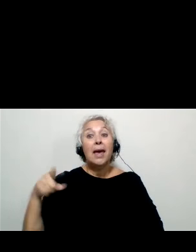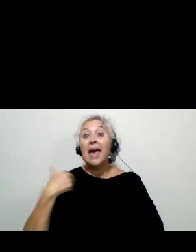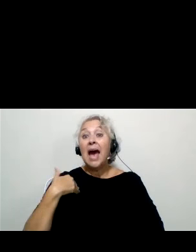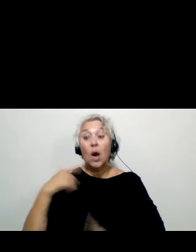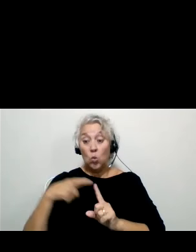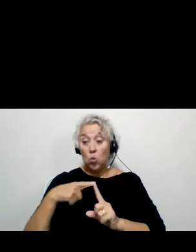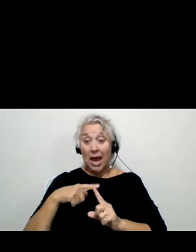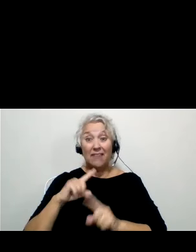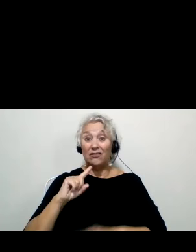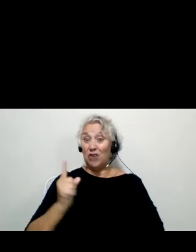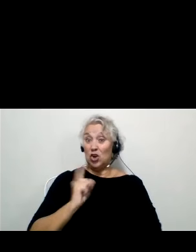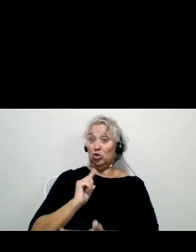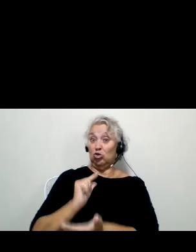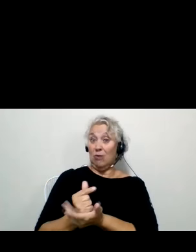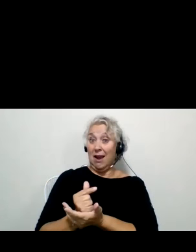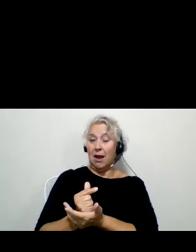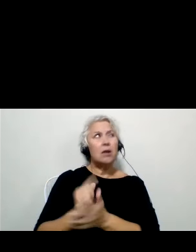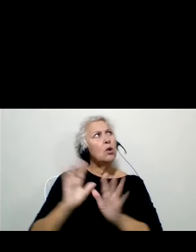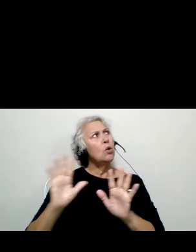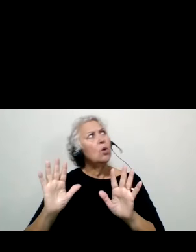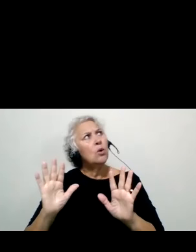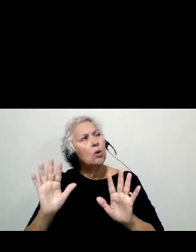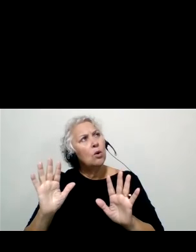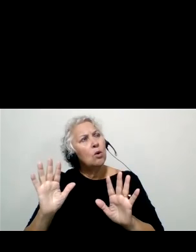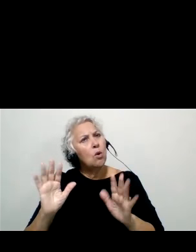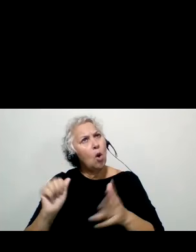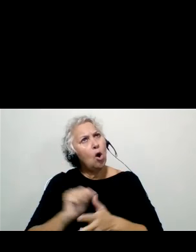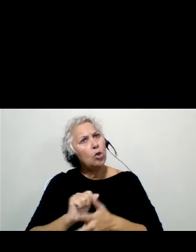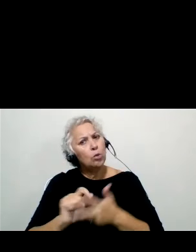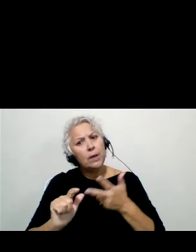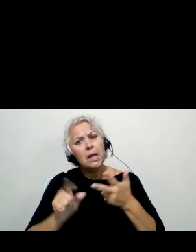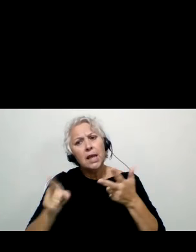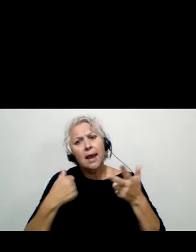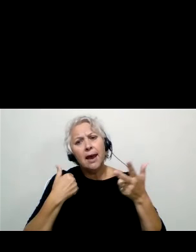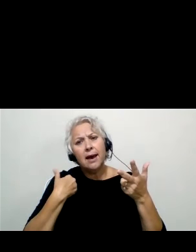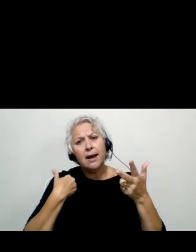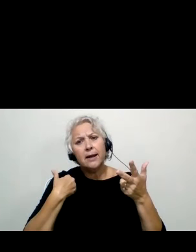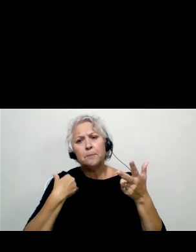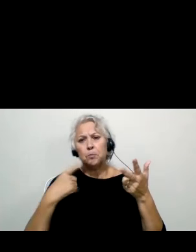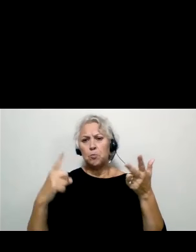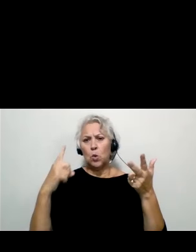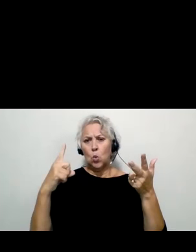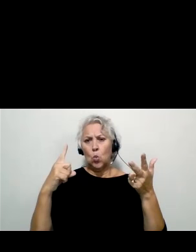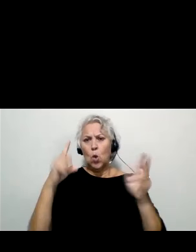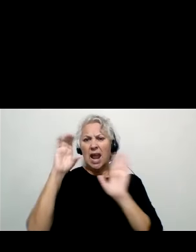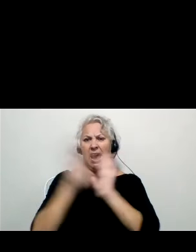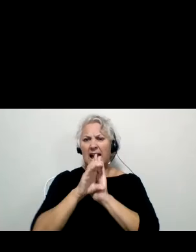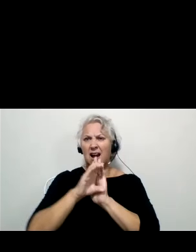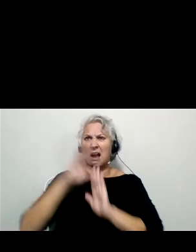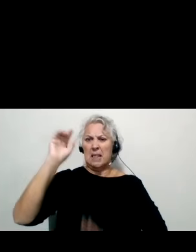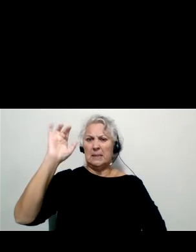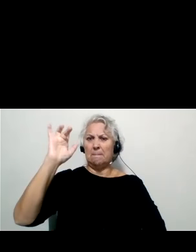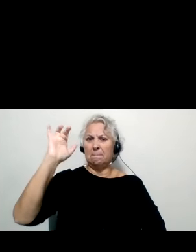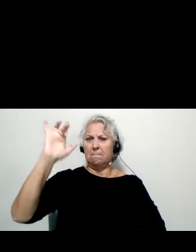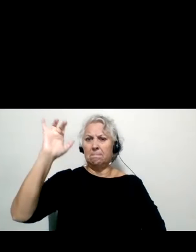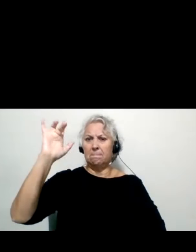got to first grade, well, actually, I think probably in all 3 grades, he had one icon at the top that he would hit and it